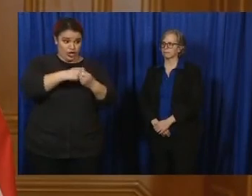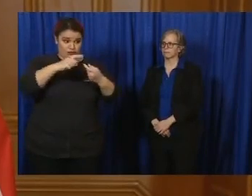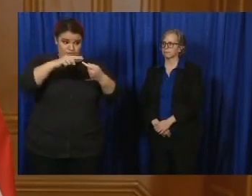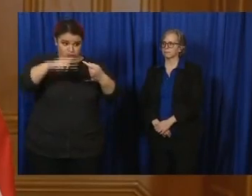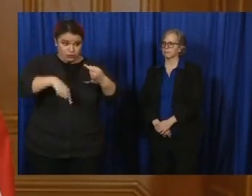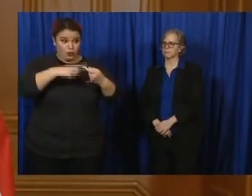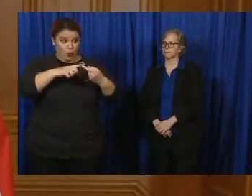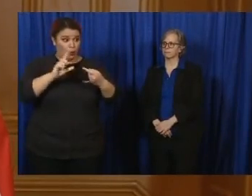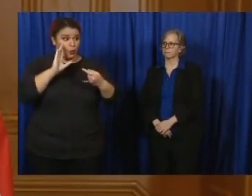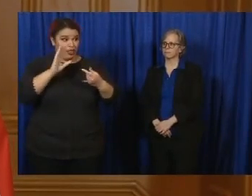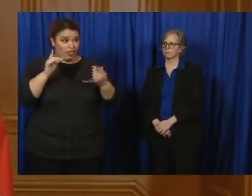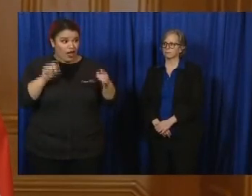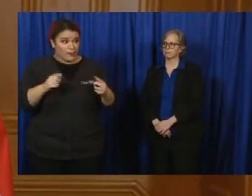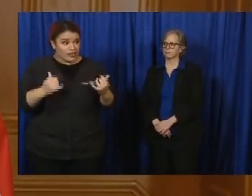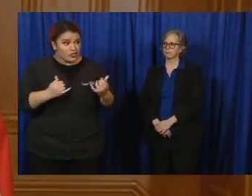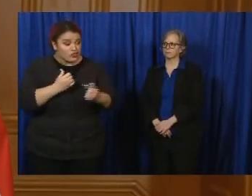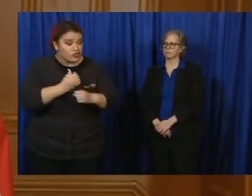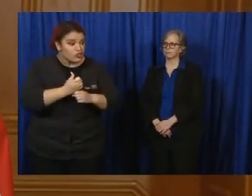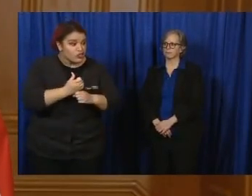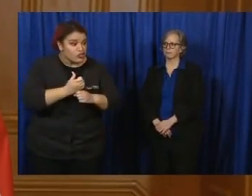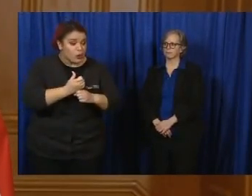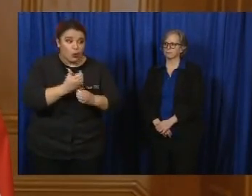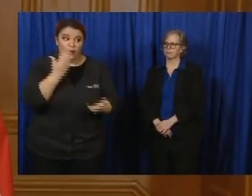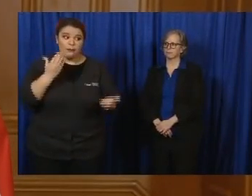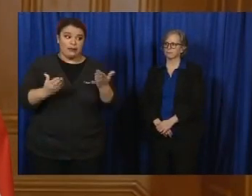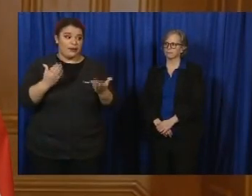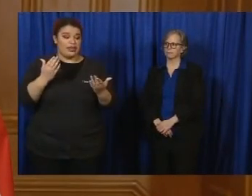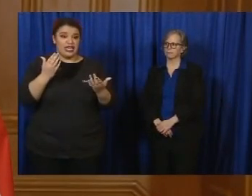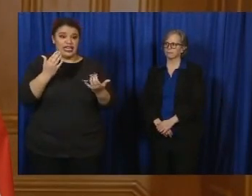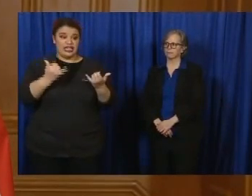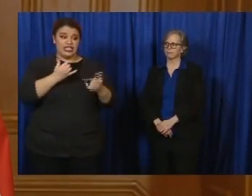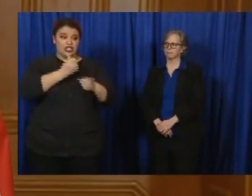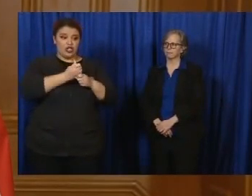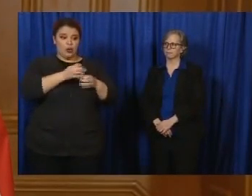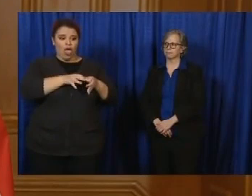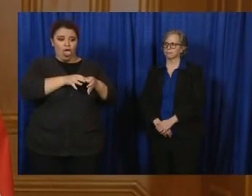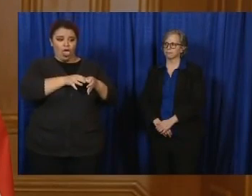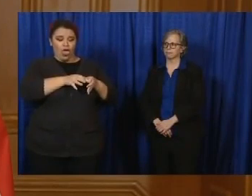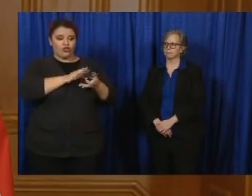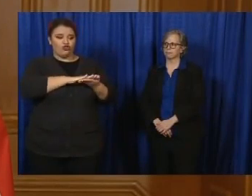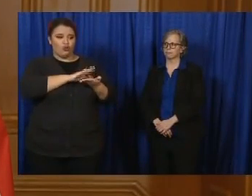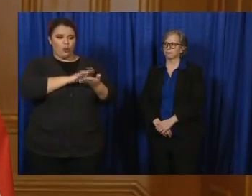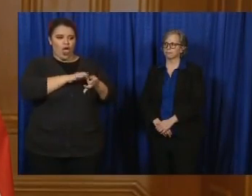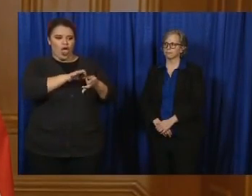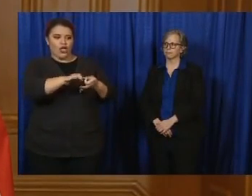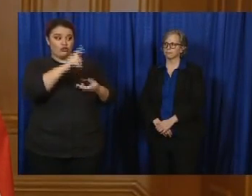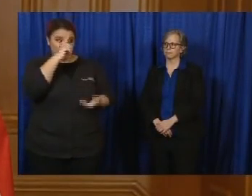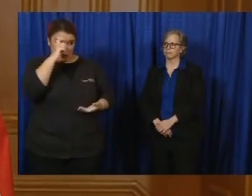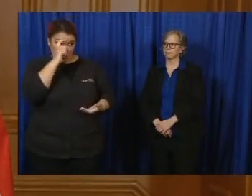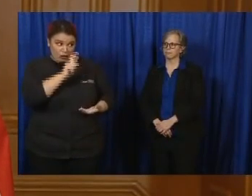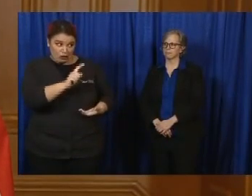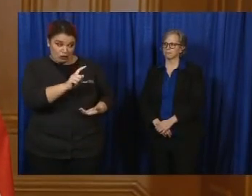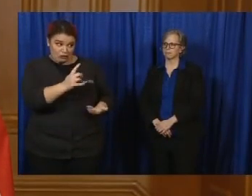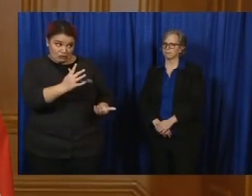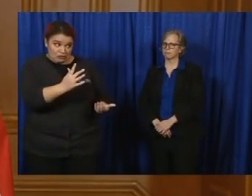that decision? And is there a possibility this school year could go into the summer? Is that possible?